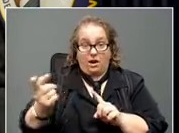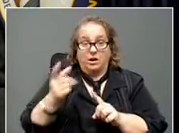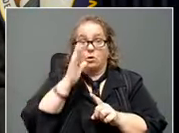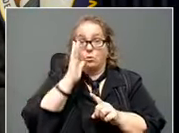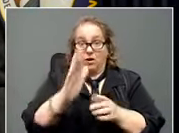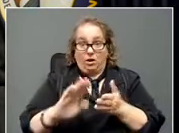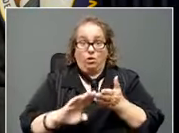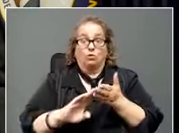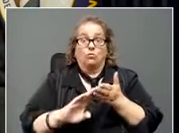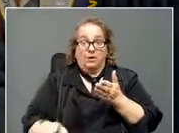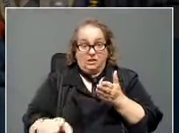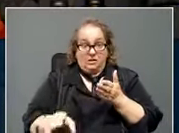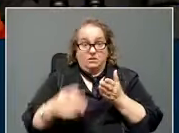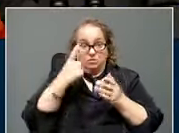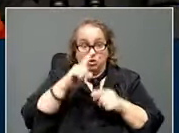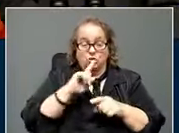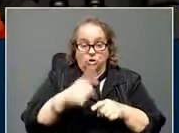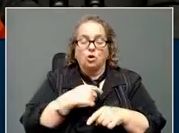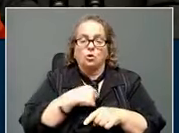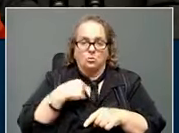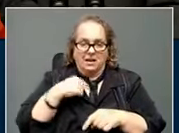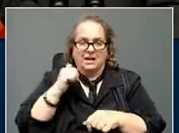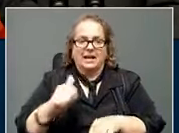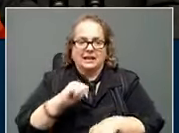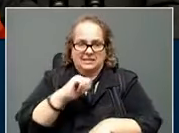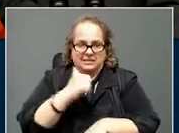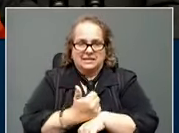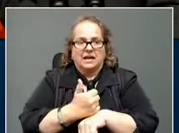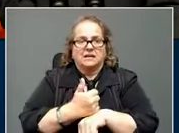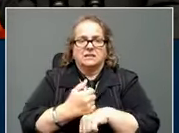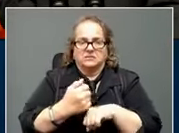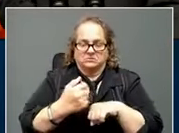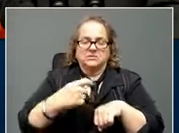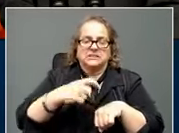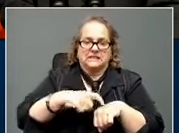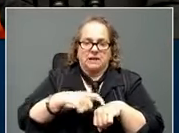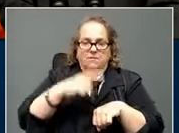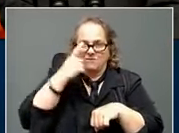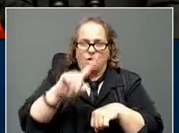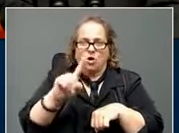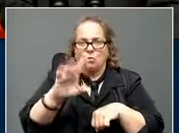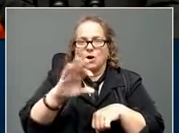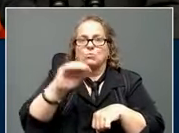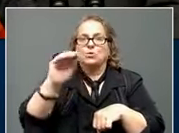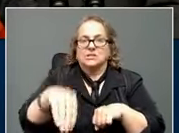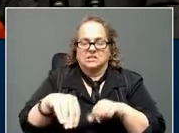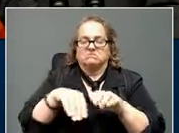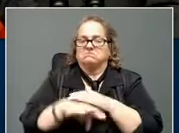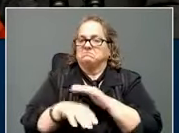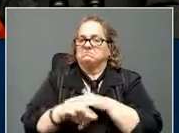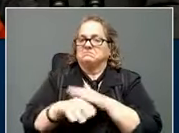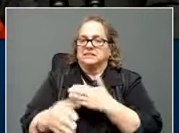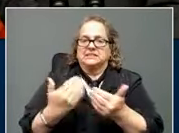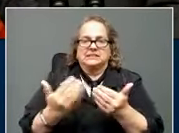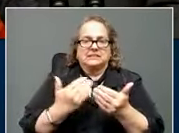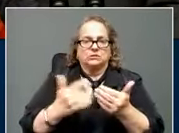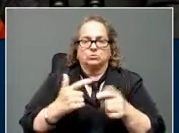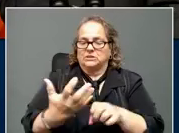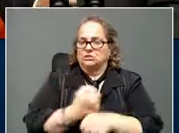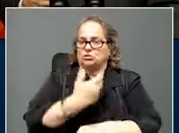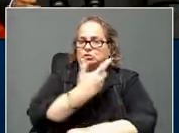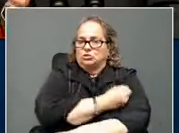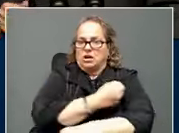believe that we're going to be able to set a timeline for 100% capacity. Certainly in